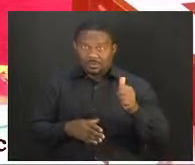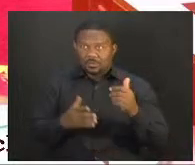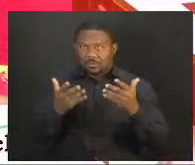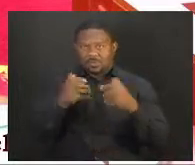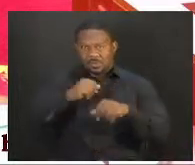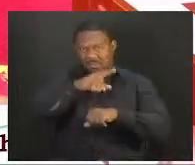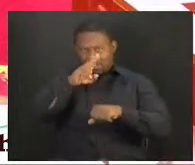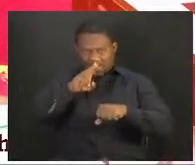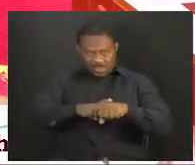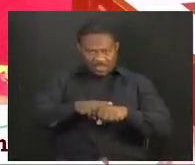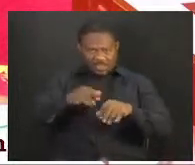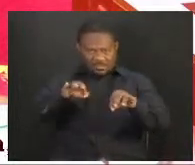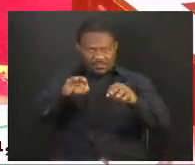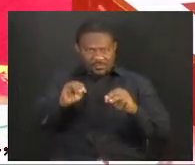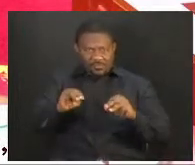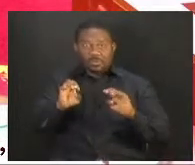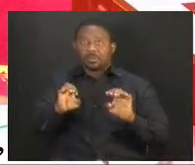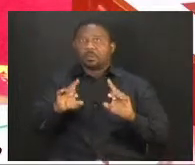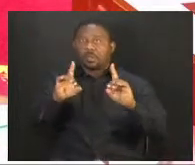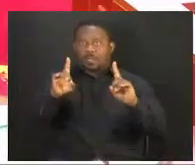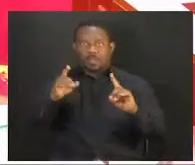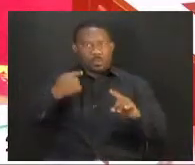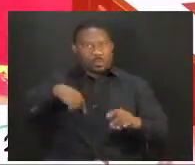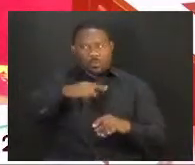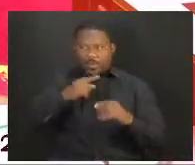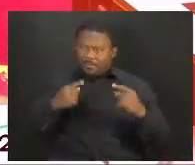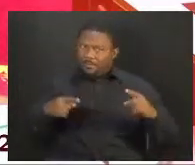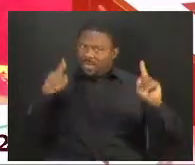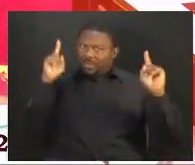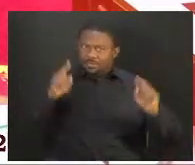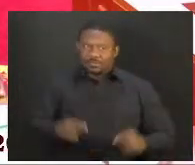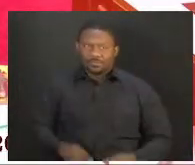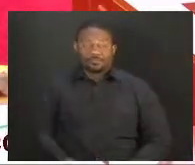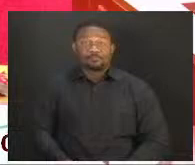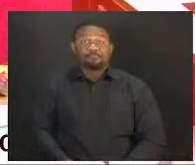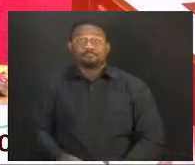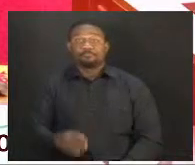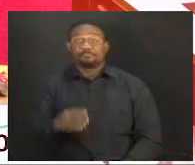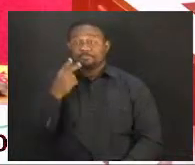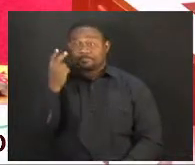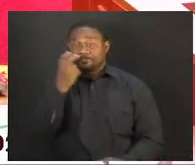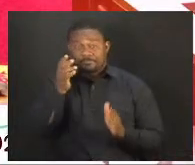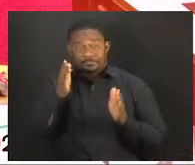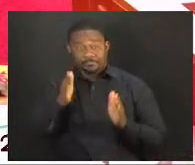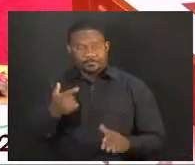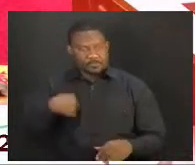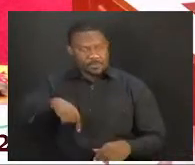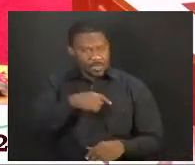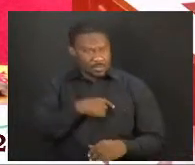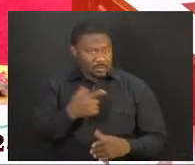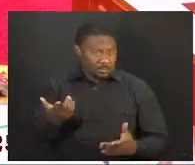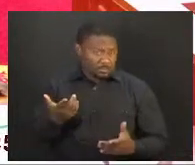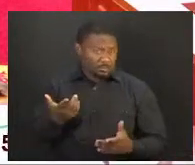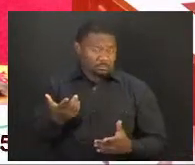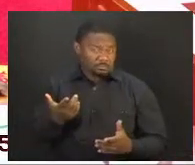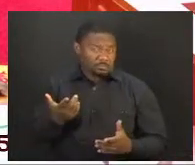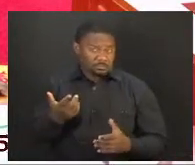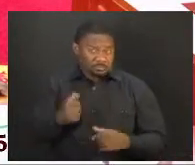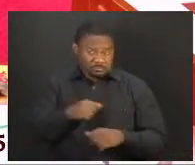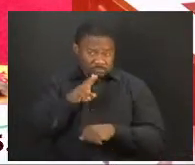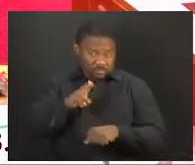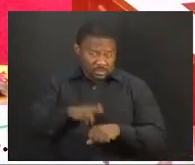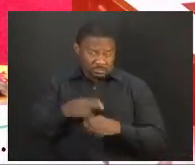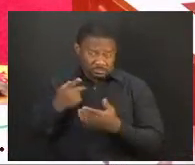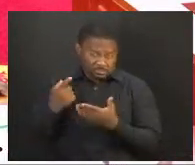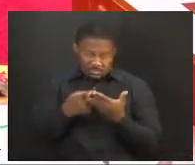national forum on education. We have delivered. Right Honorable Speaker, we committed to hold a national